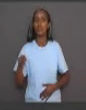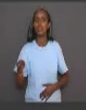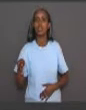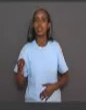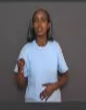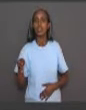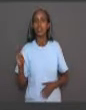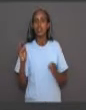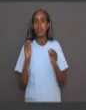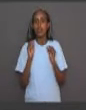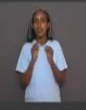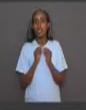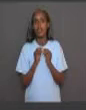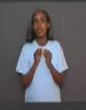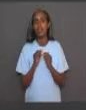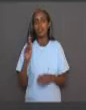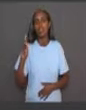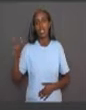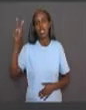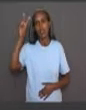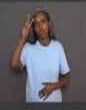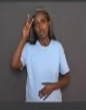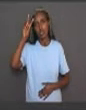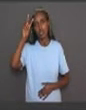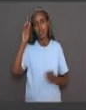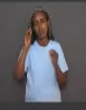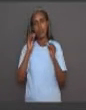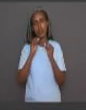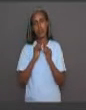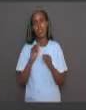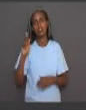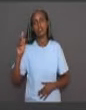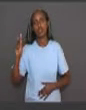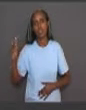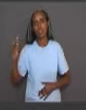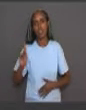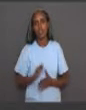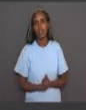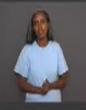p plus k squared plus k.